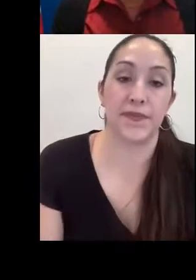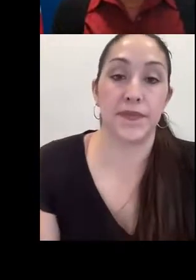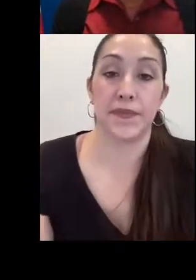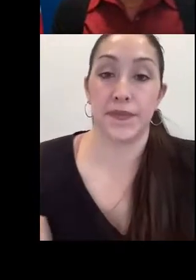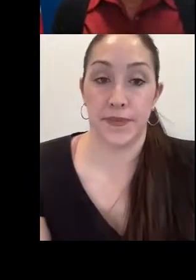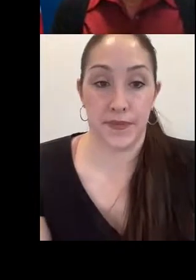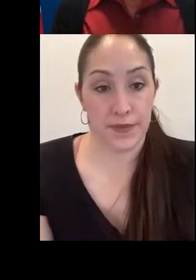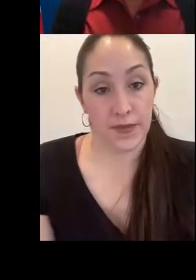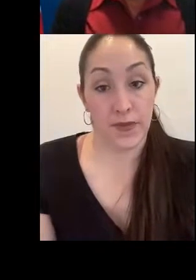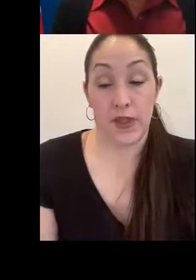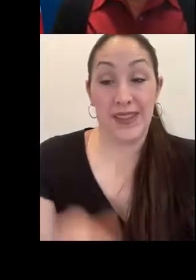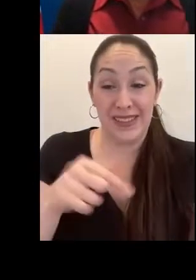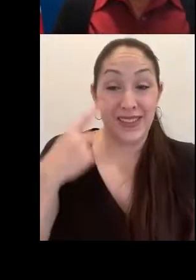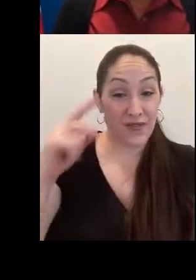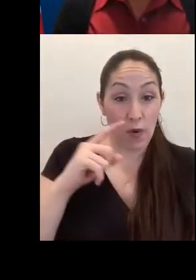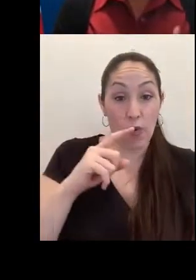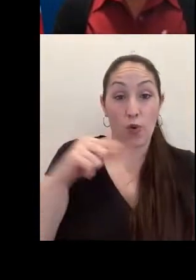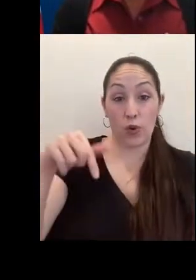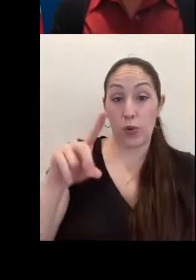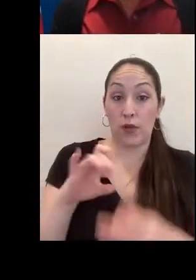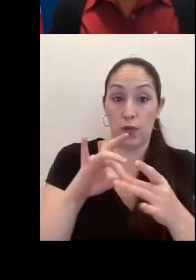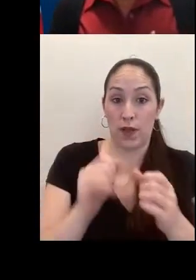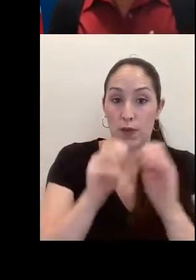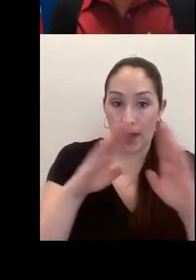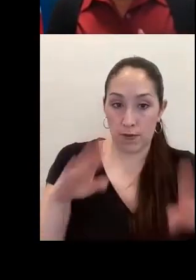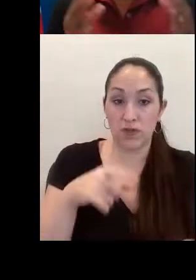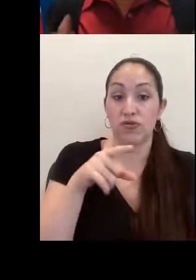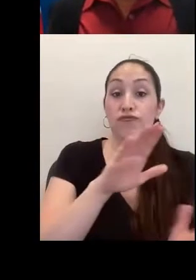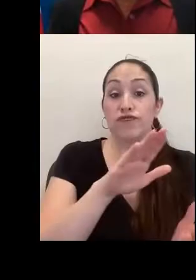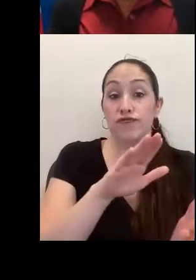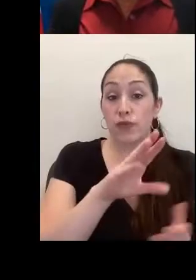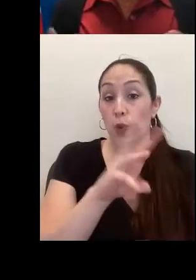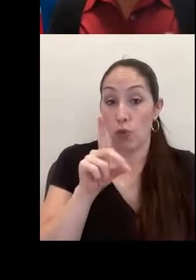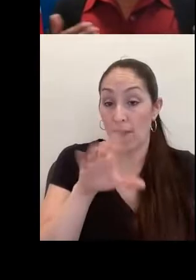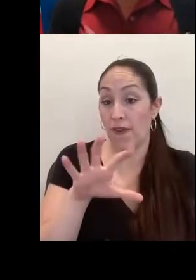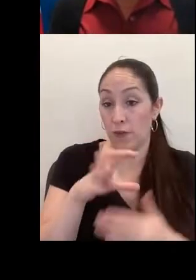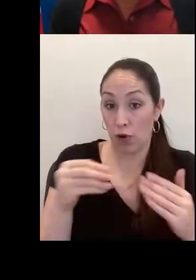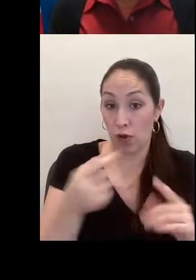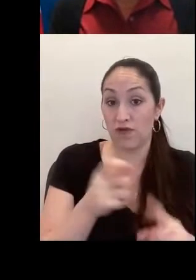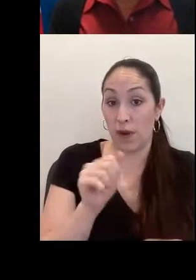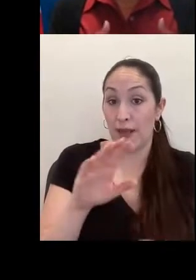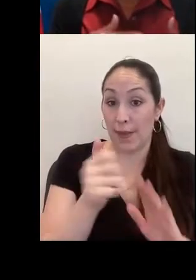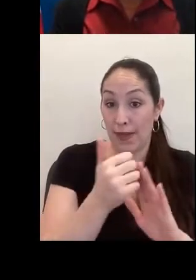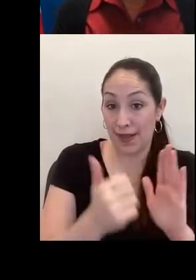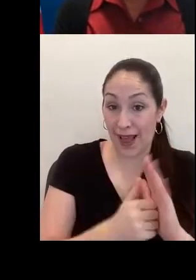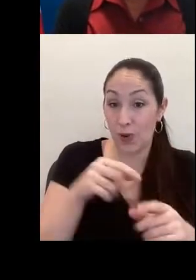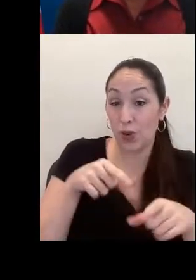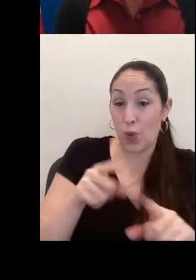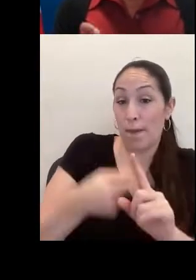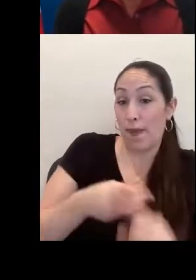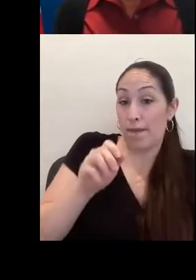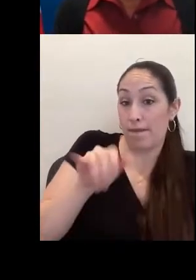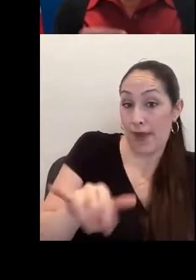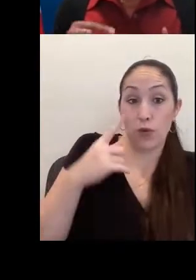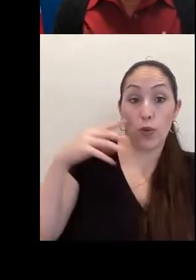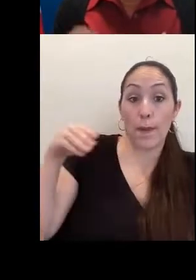housing-related QDE, Amy takes a distribution of $500 from her ABLE account in May to pay a housing expense for June.